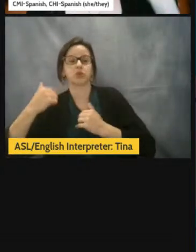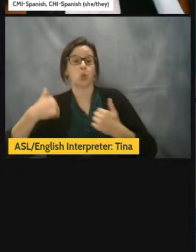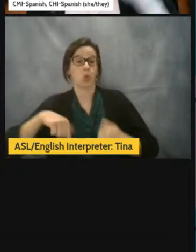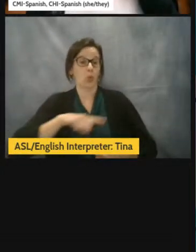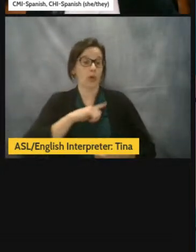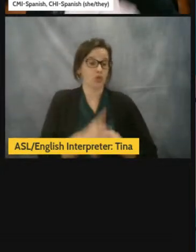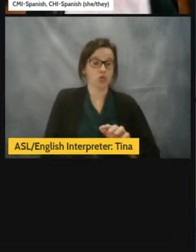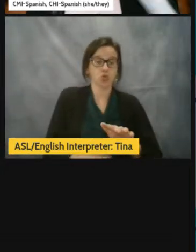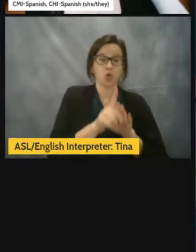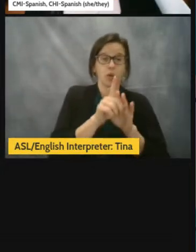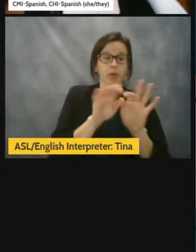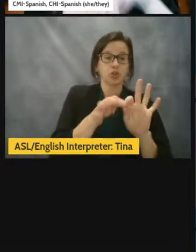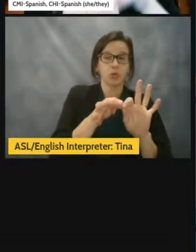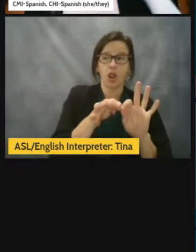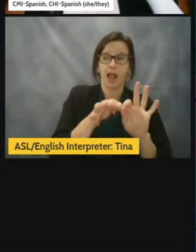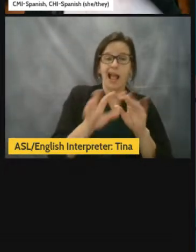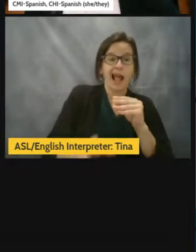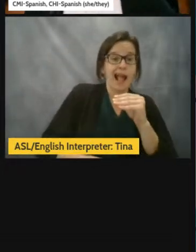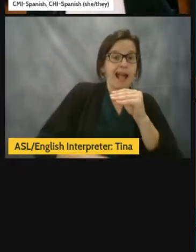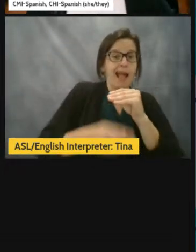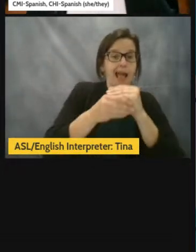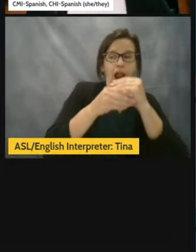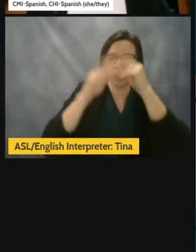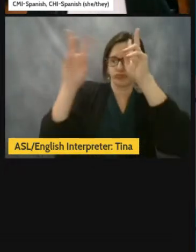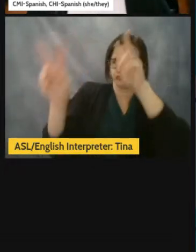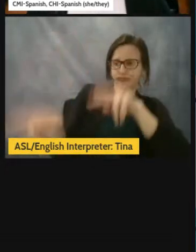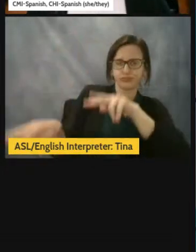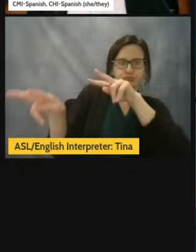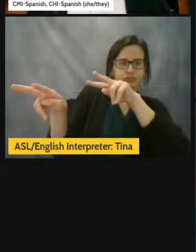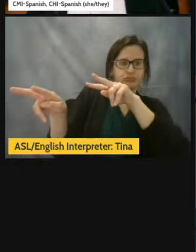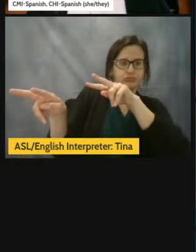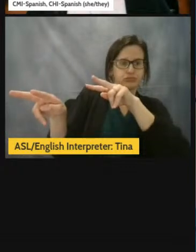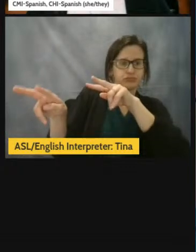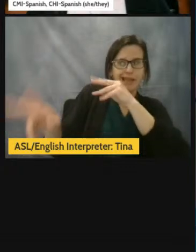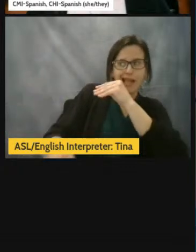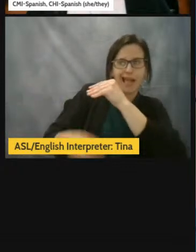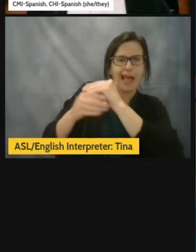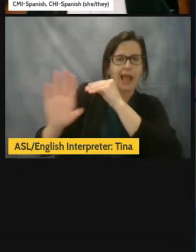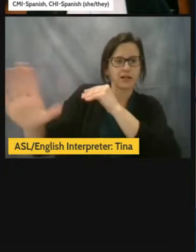we're not adding to that burden, okay?